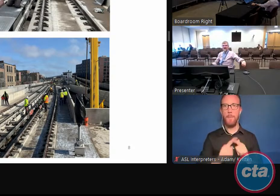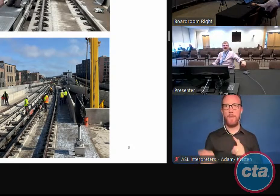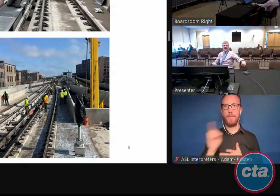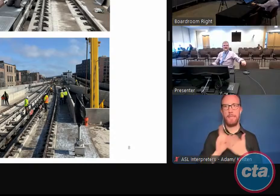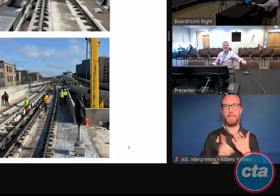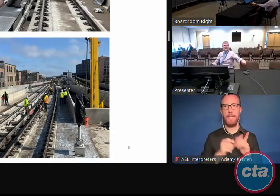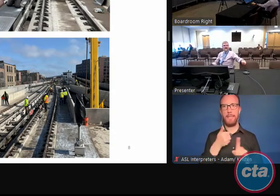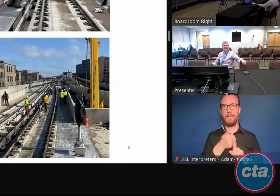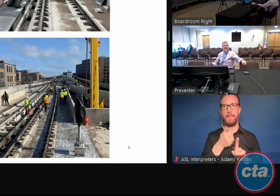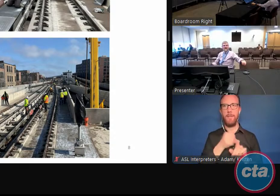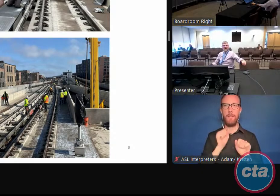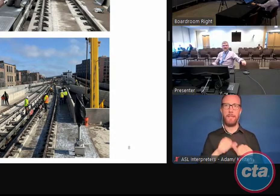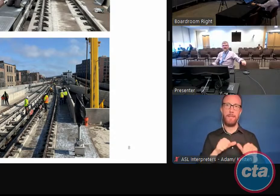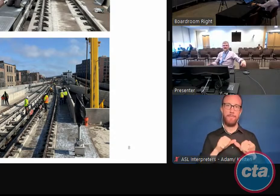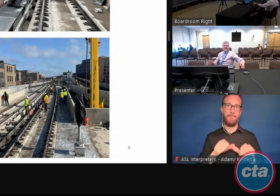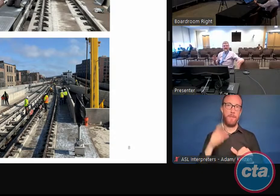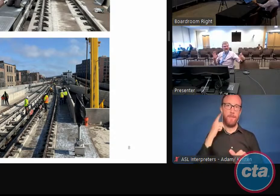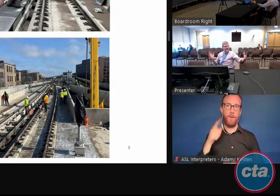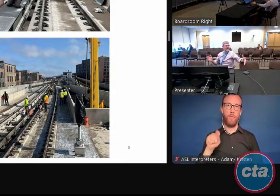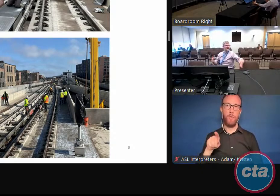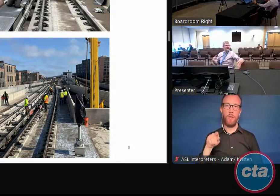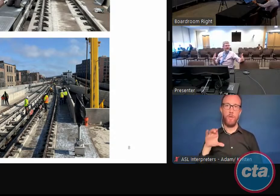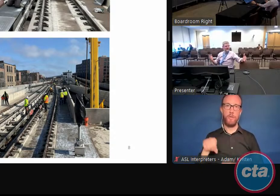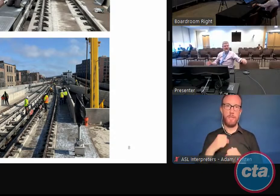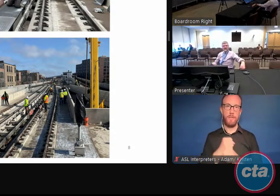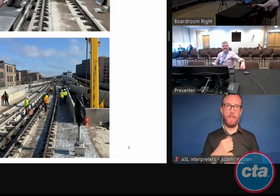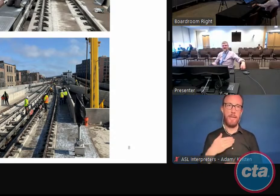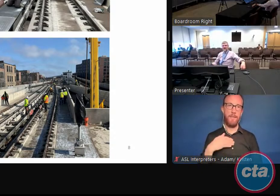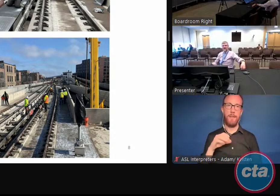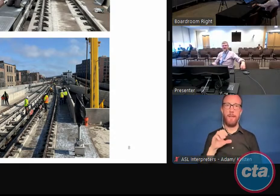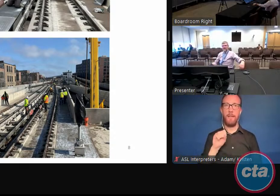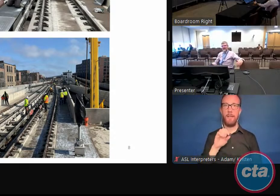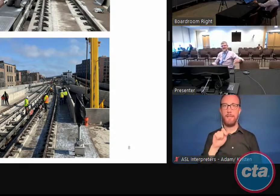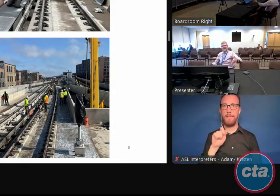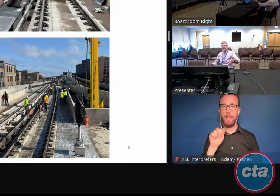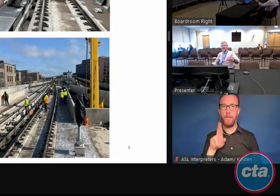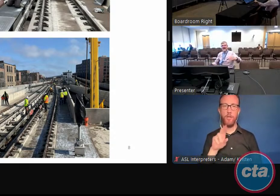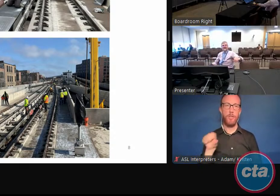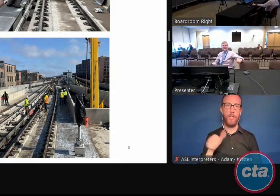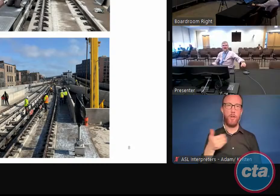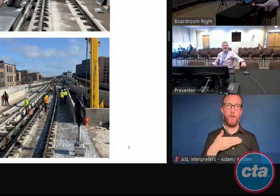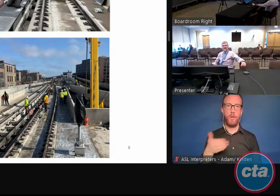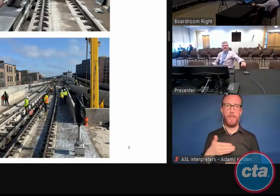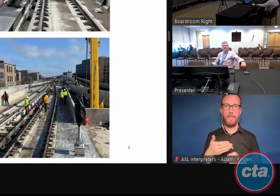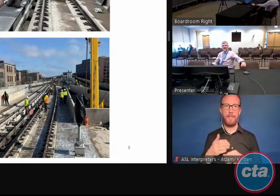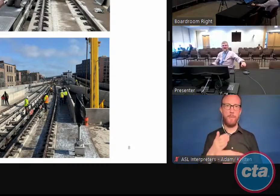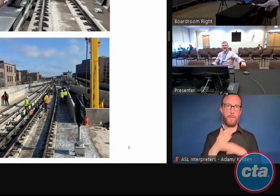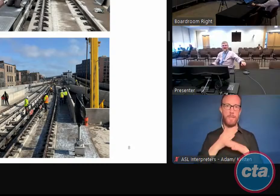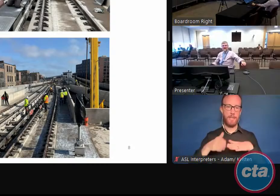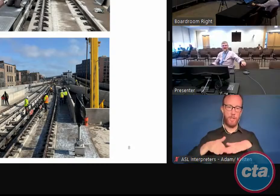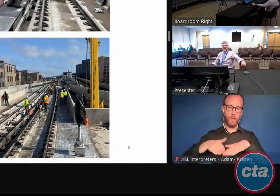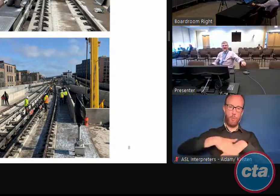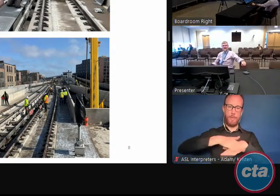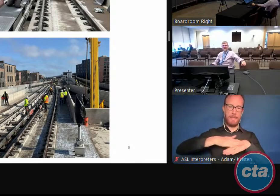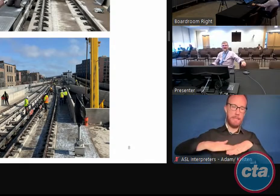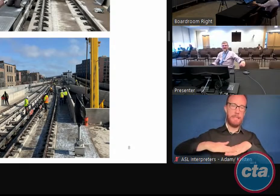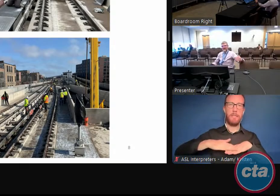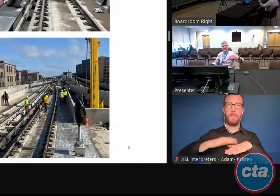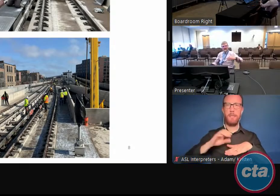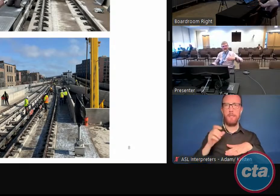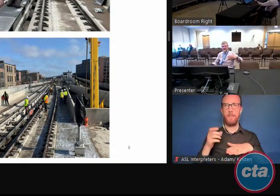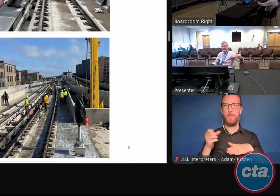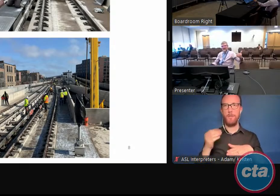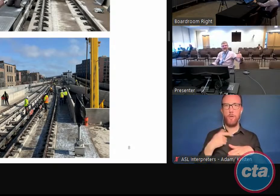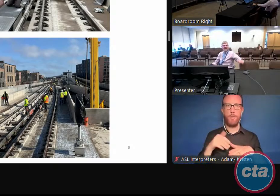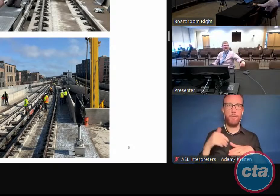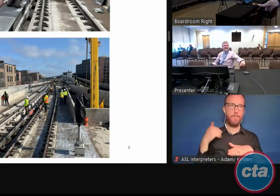and concrete can get you there. So it's got sealers on it. It's got a bunch of other protection coating. It's the base plan for what we went out with in ROE as well. Is again,